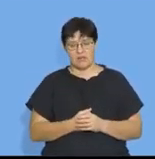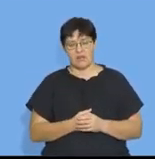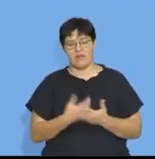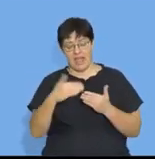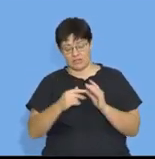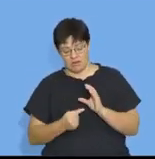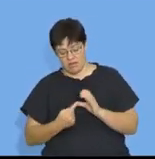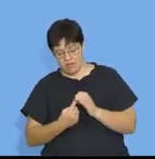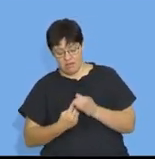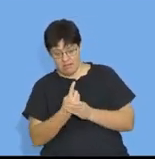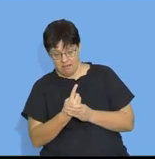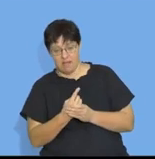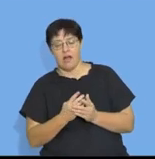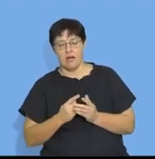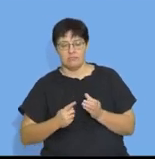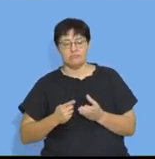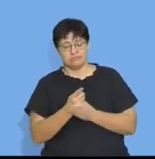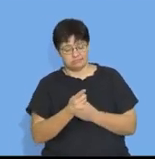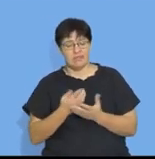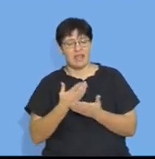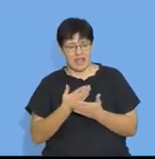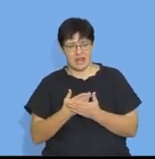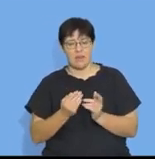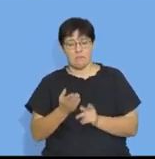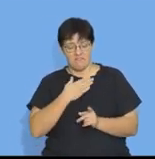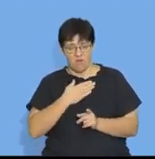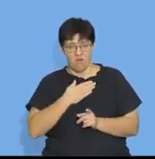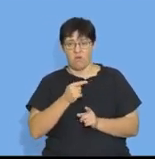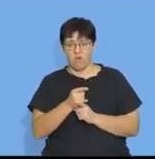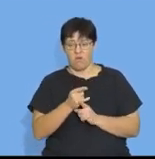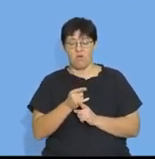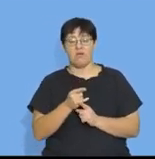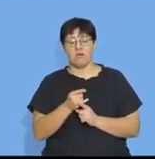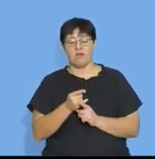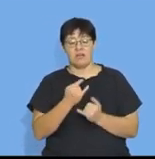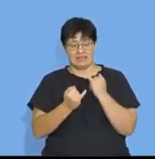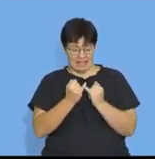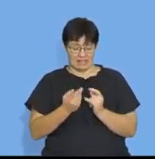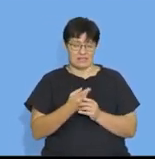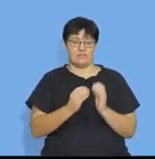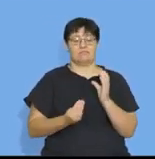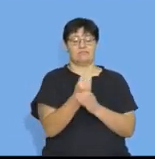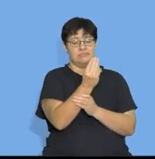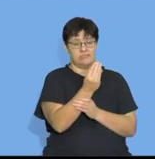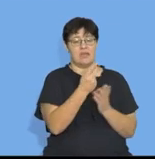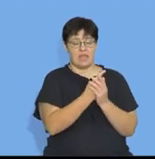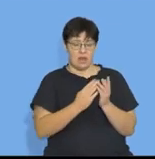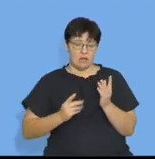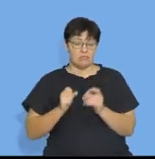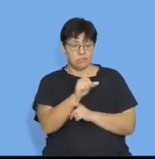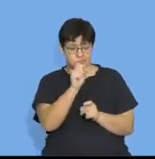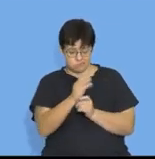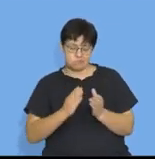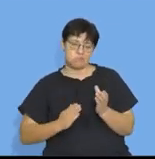that sits on the external surface of the vulva, and during sex, just before copulation, this is inserted, and this